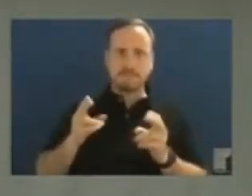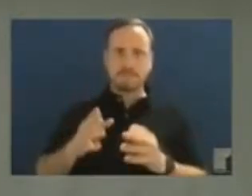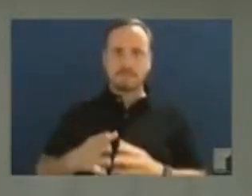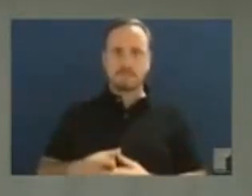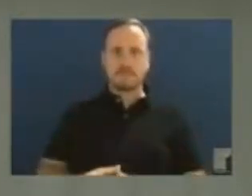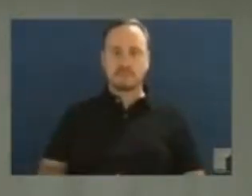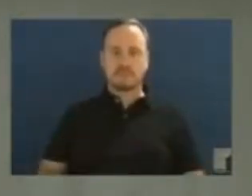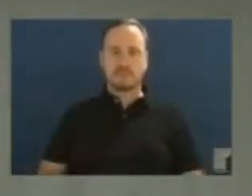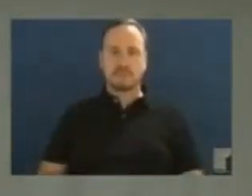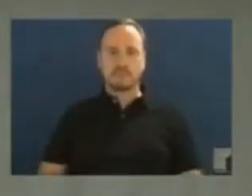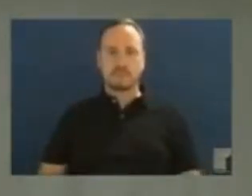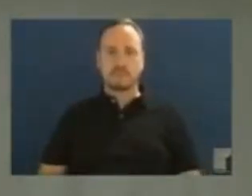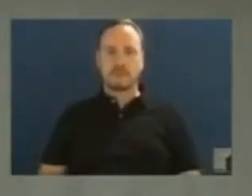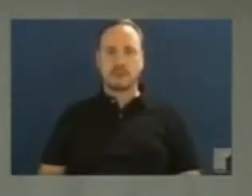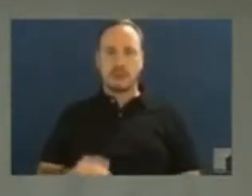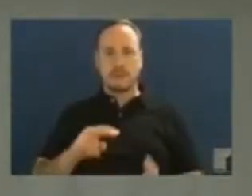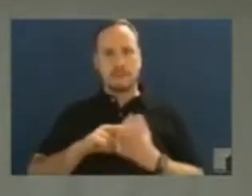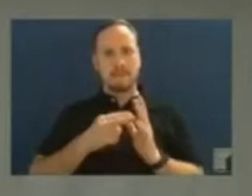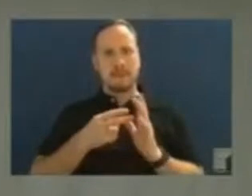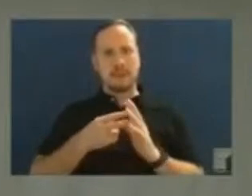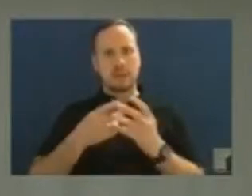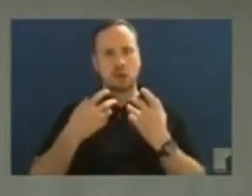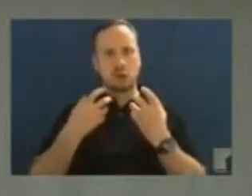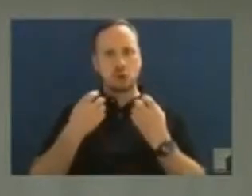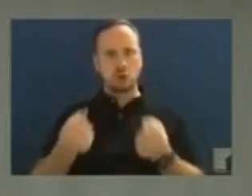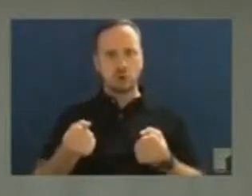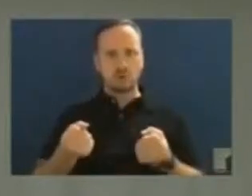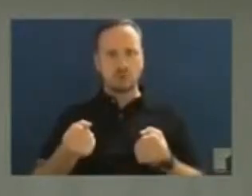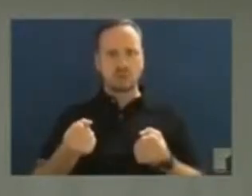I ask the question, where?